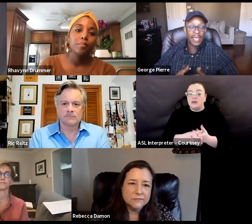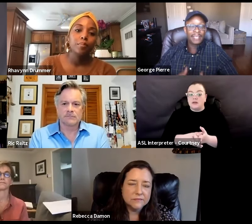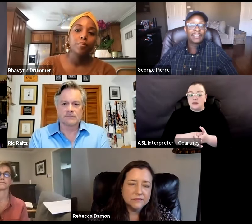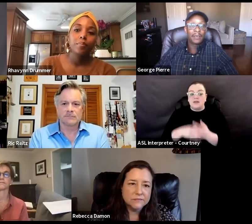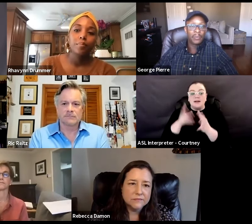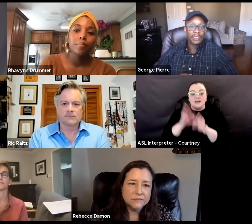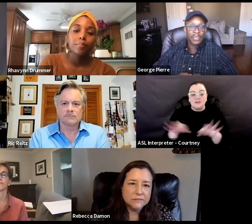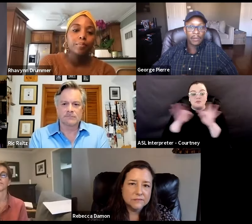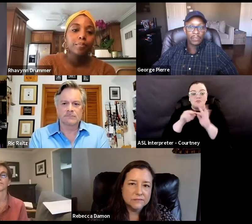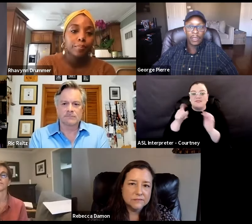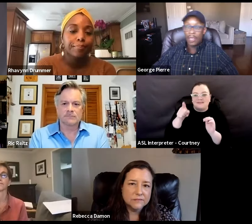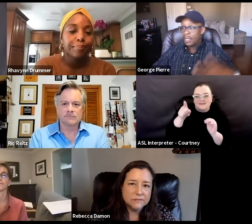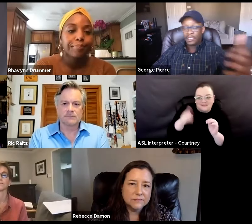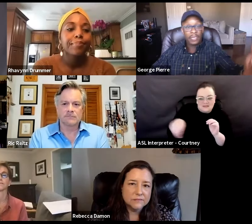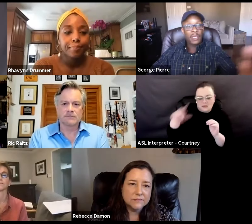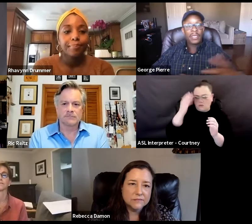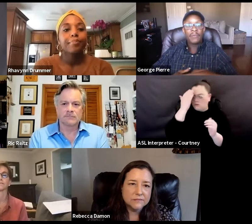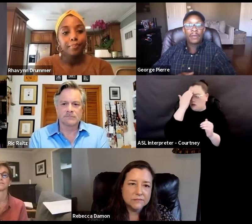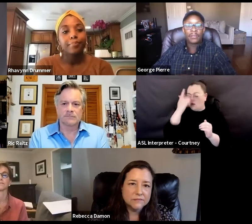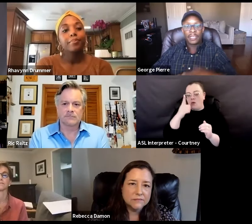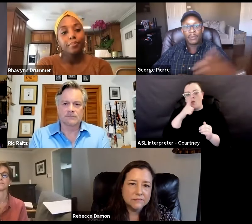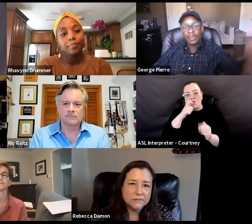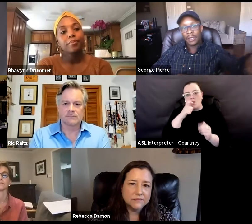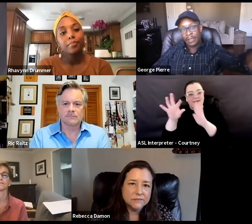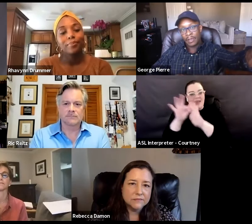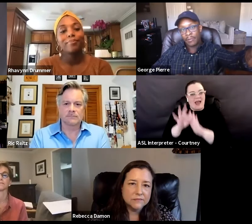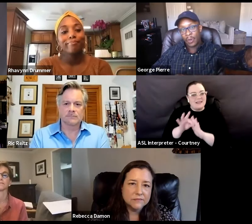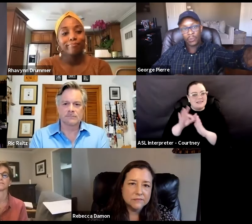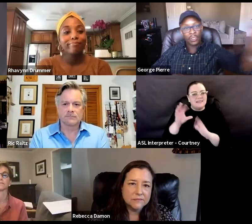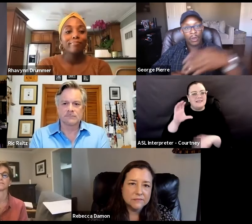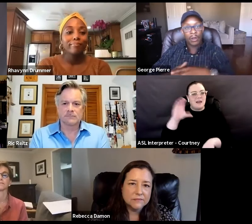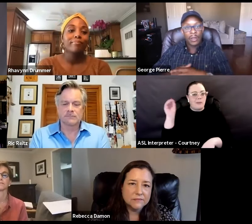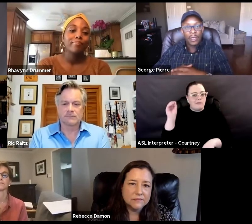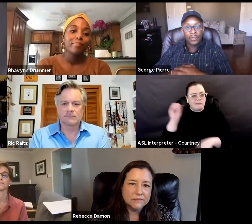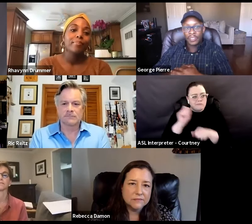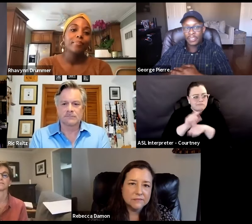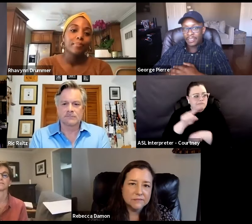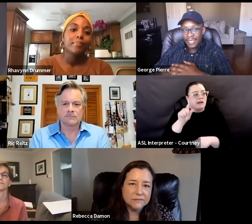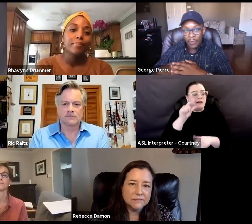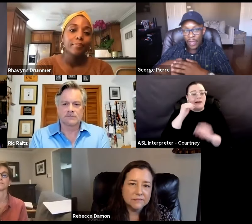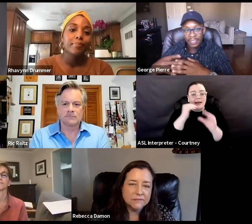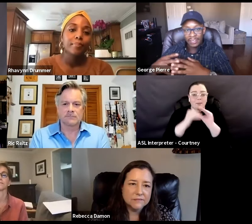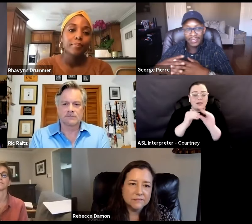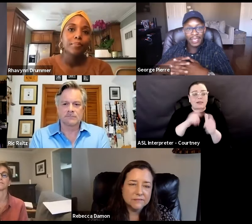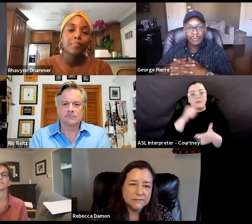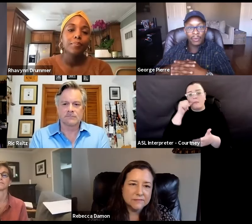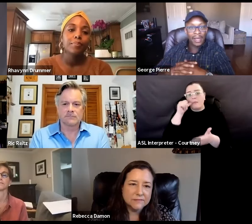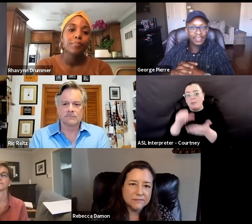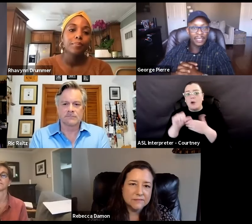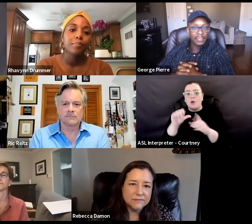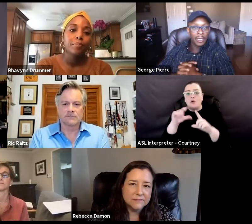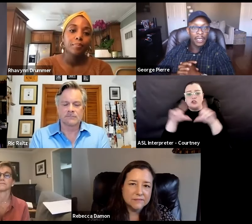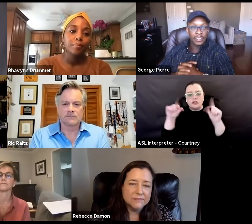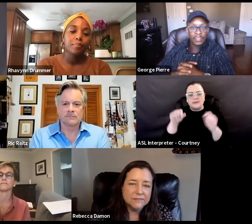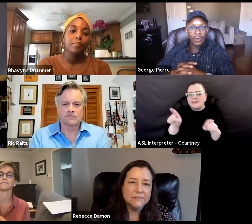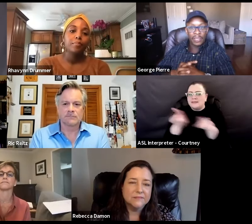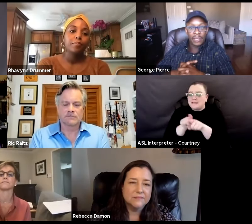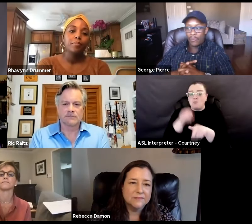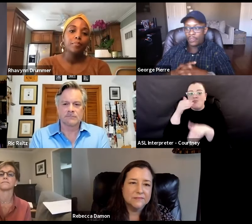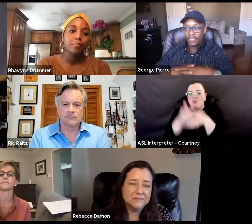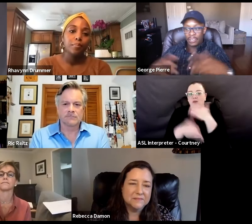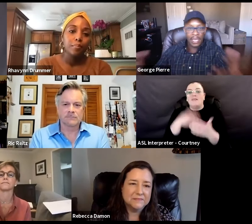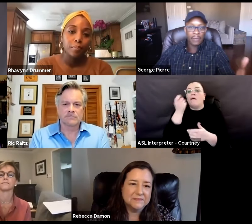there, what casting companies are out there. Send them an email, send them a postcard. So it's still the same way. It's still the same process. It's just the